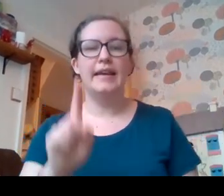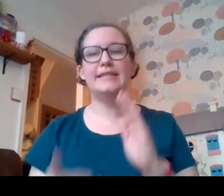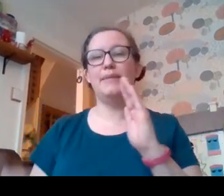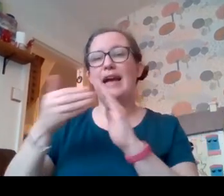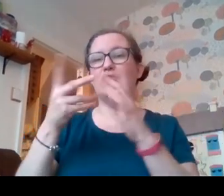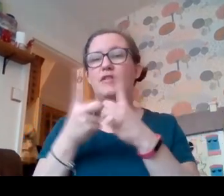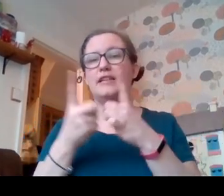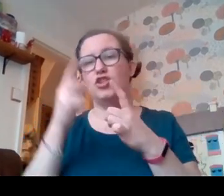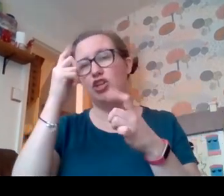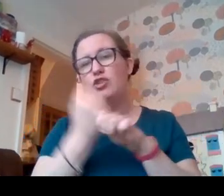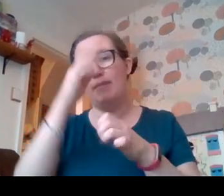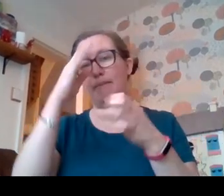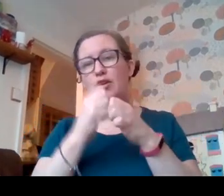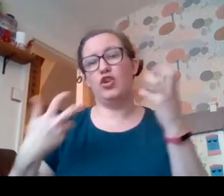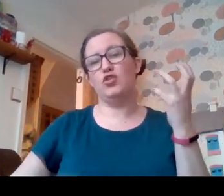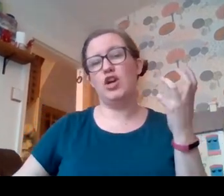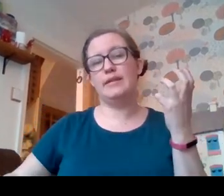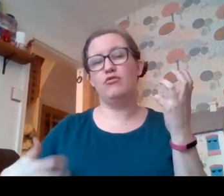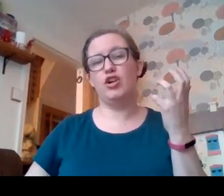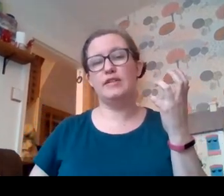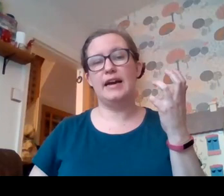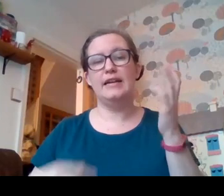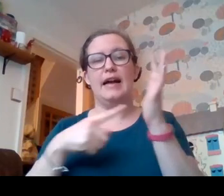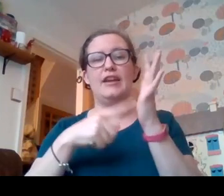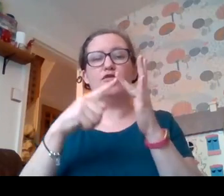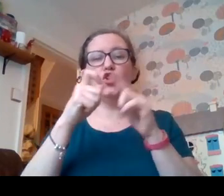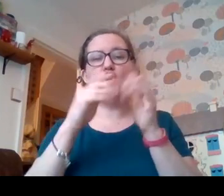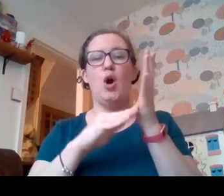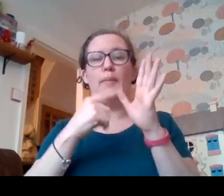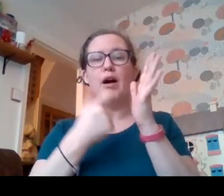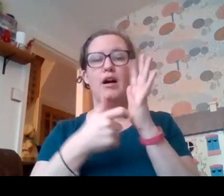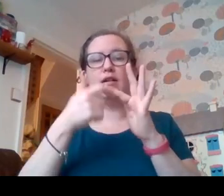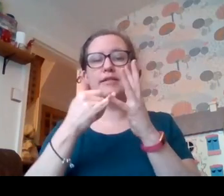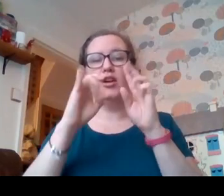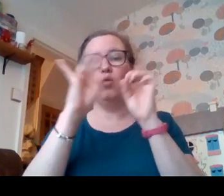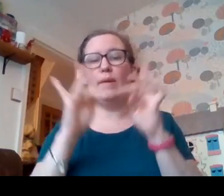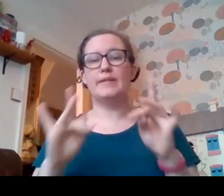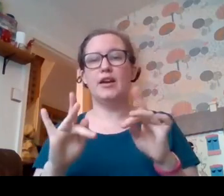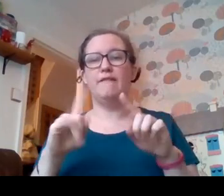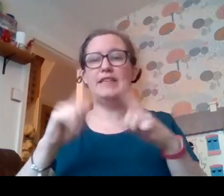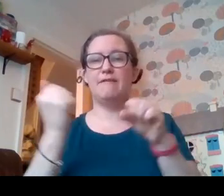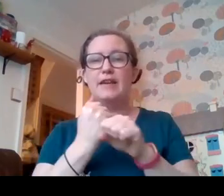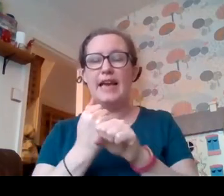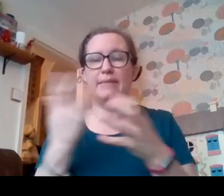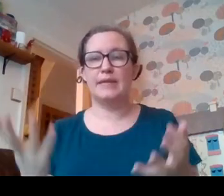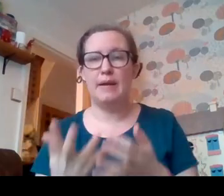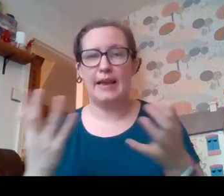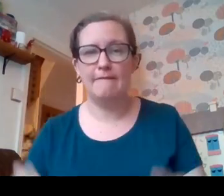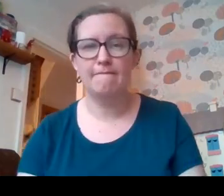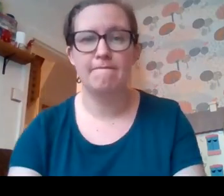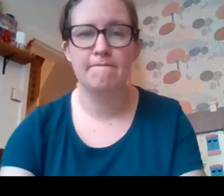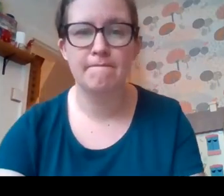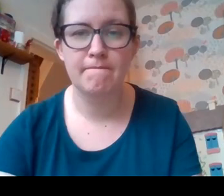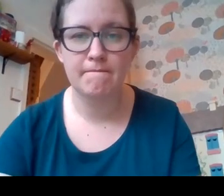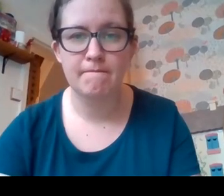Okay, here's some extra things to do. Remember, you've got your Times Table Rockstar and you've got Top Marks website for different games to